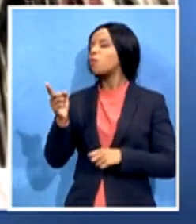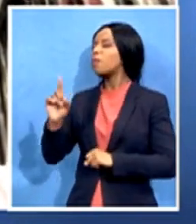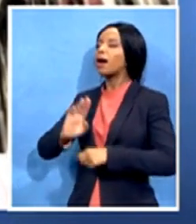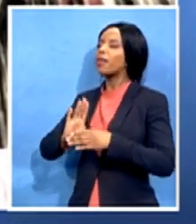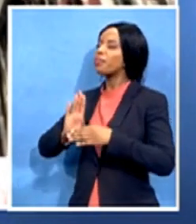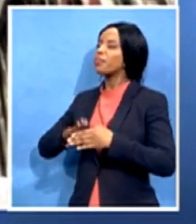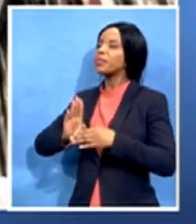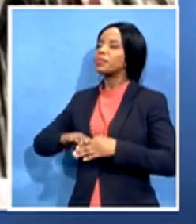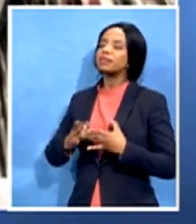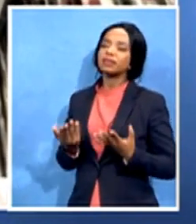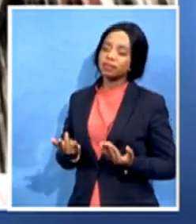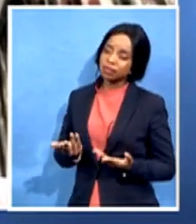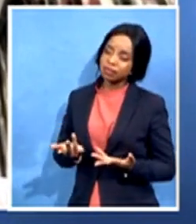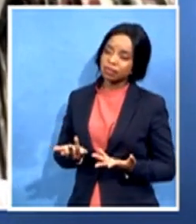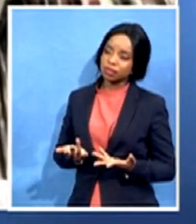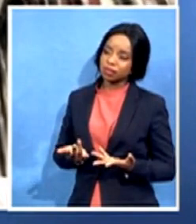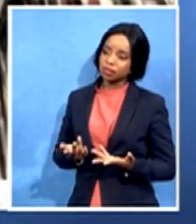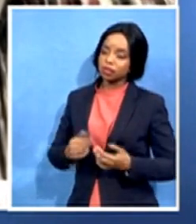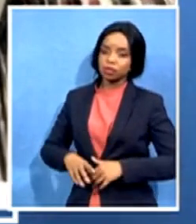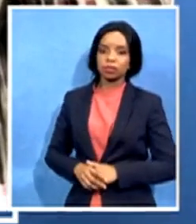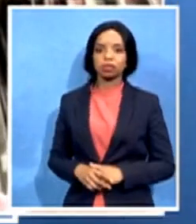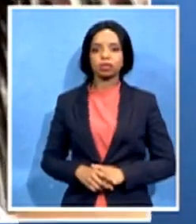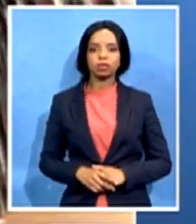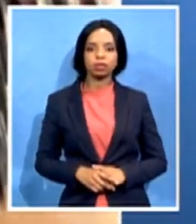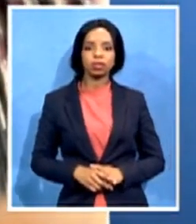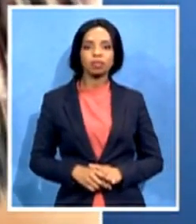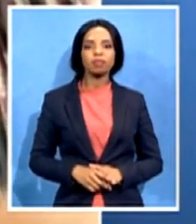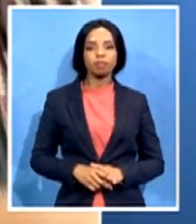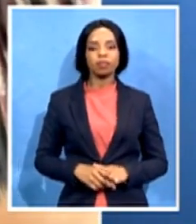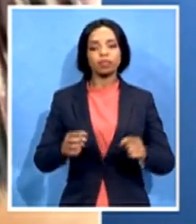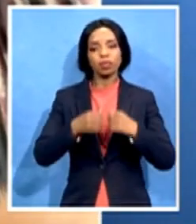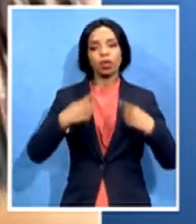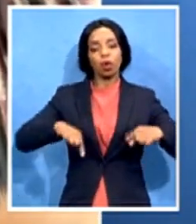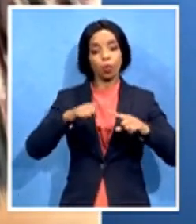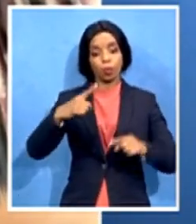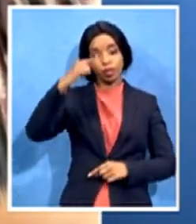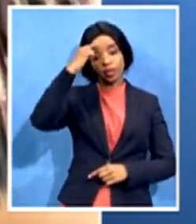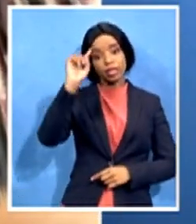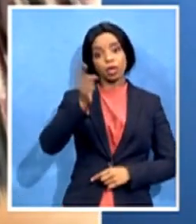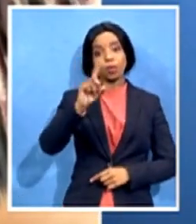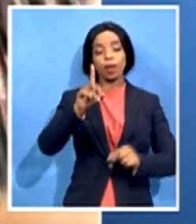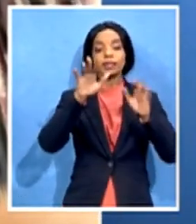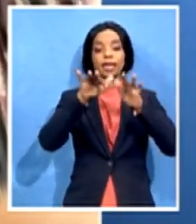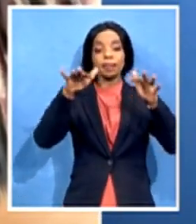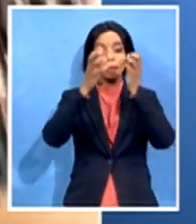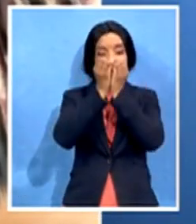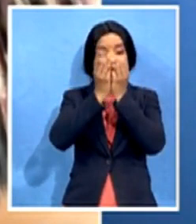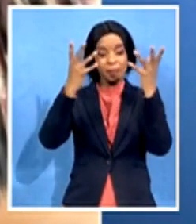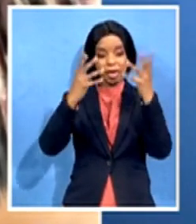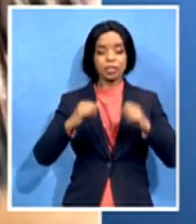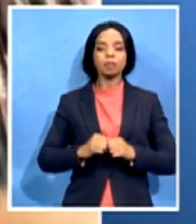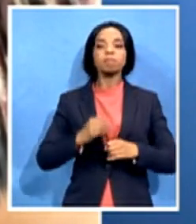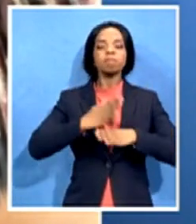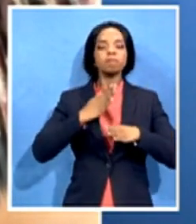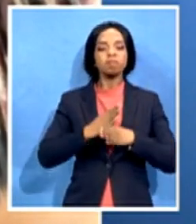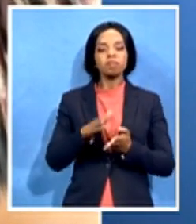Well, we think probably a lot of people have been retrenched from their jobs, both from the